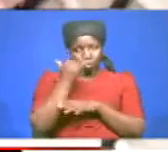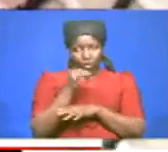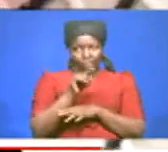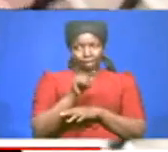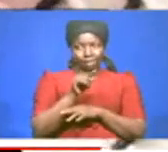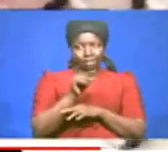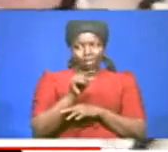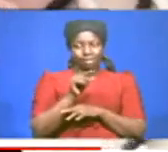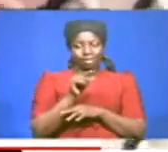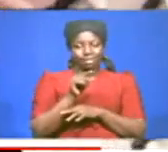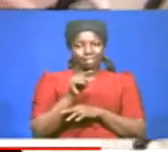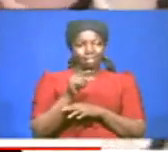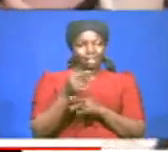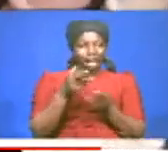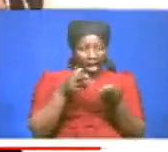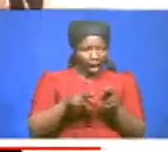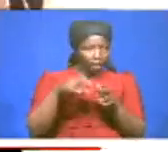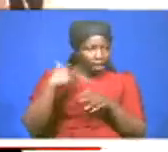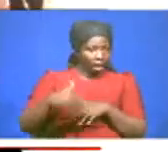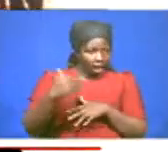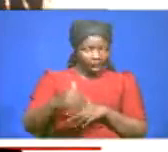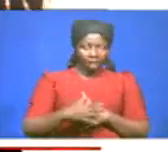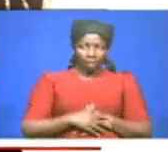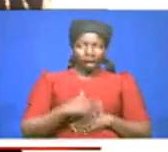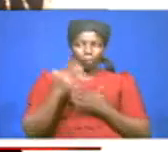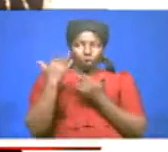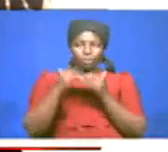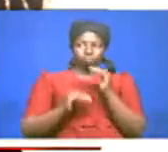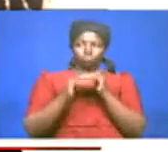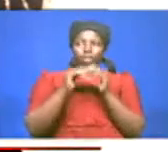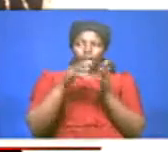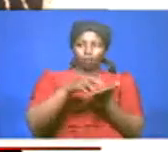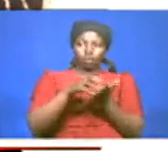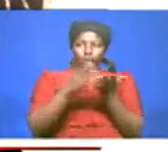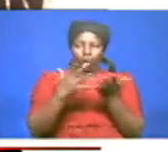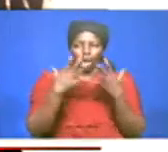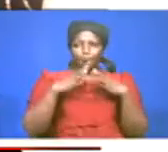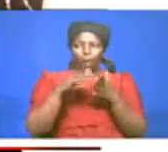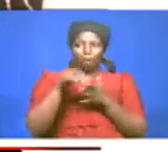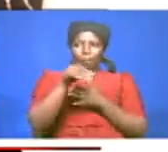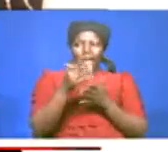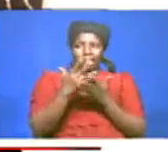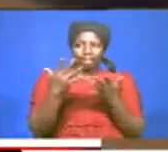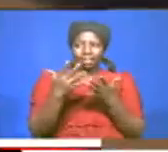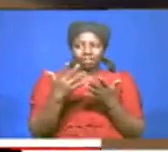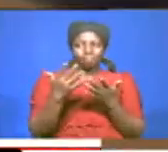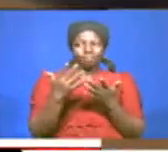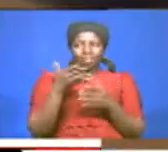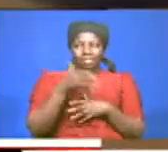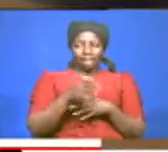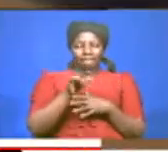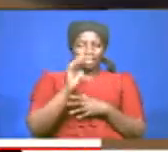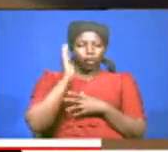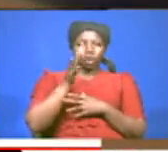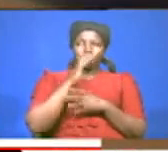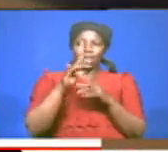been consistent. I'm hoping like we will get to a place where people are actually buying stuff off the runway here. That would be like a great place to be,